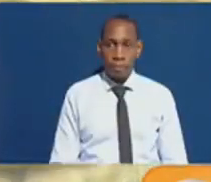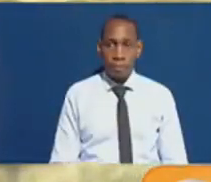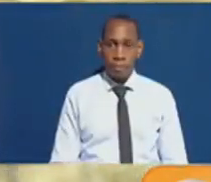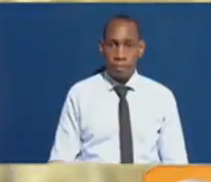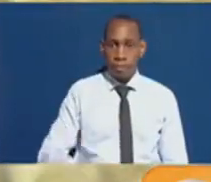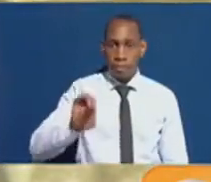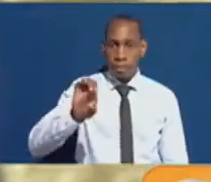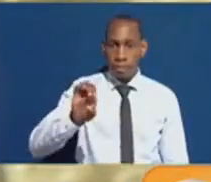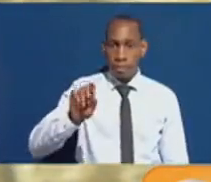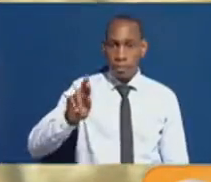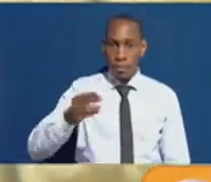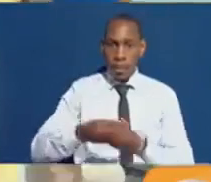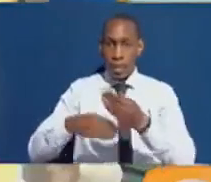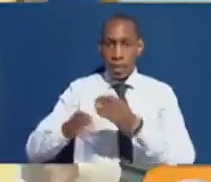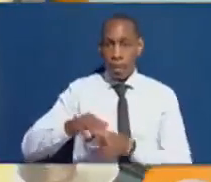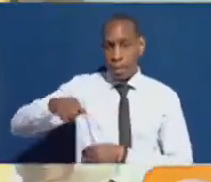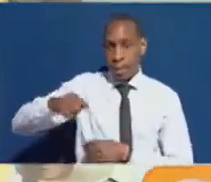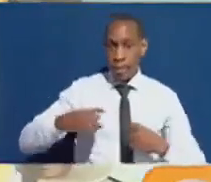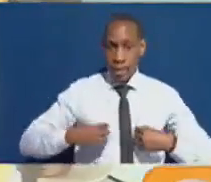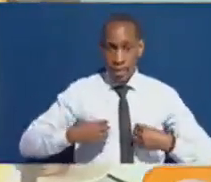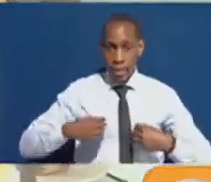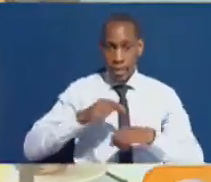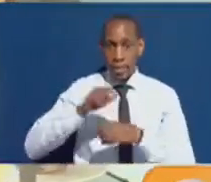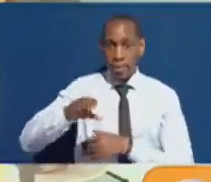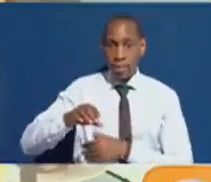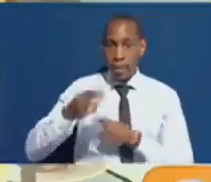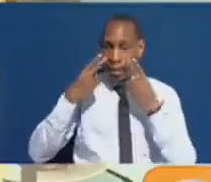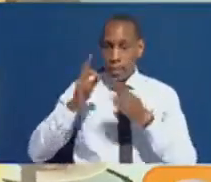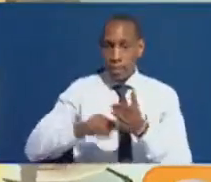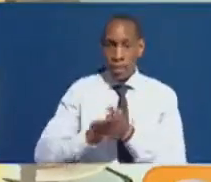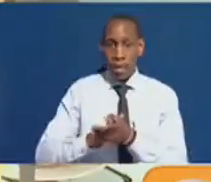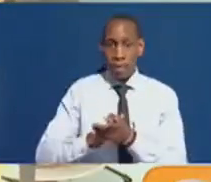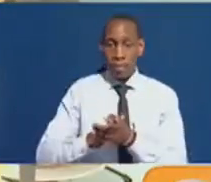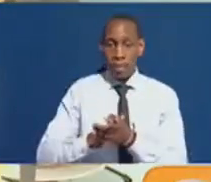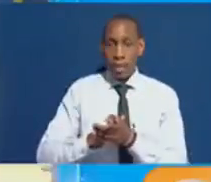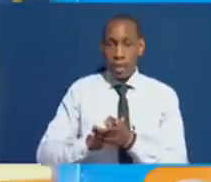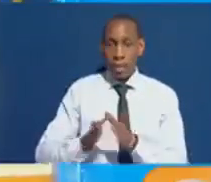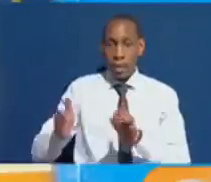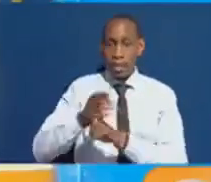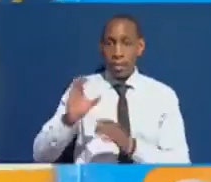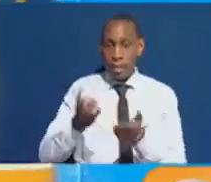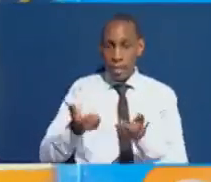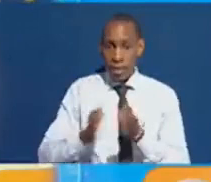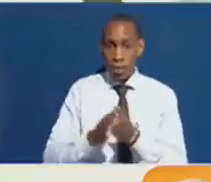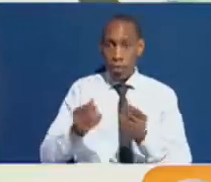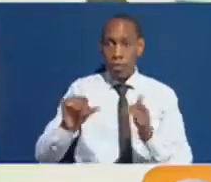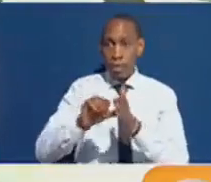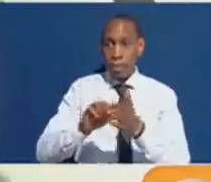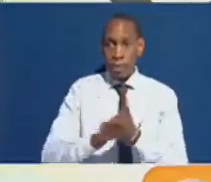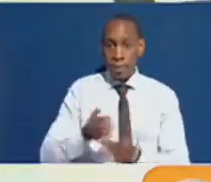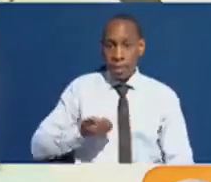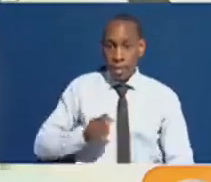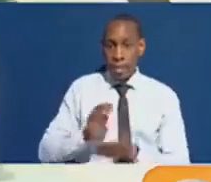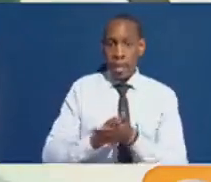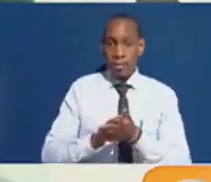Esther Gisharu was selling bags and clothes when she found that she was not meeting her clients' needs. To end this, she made